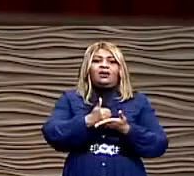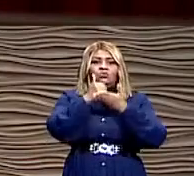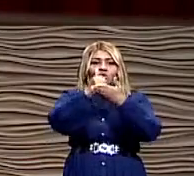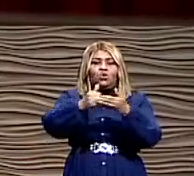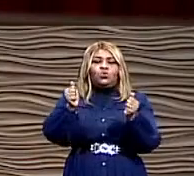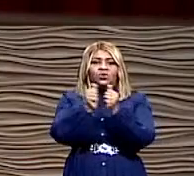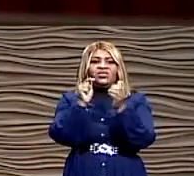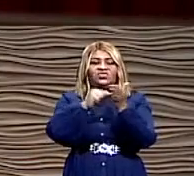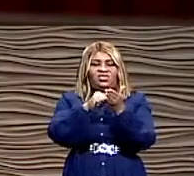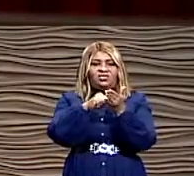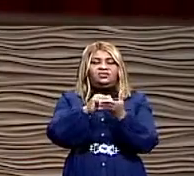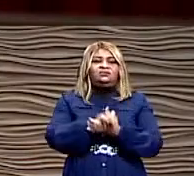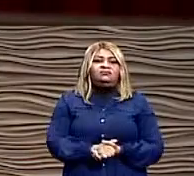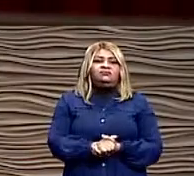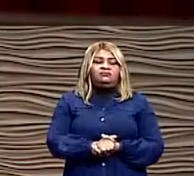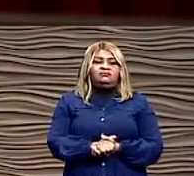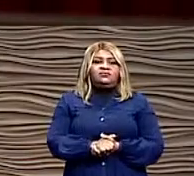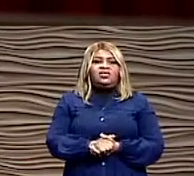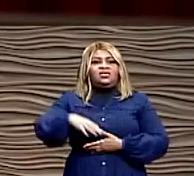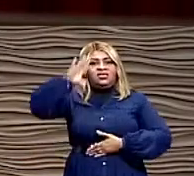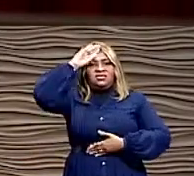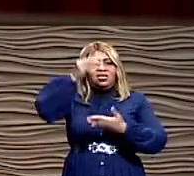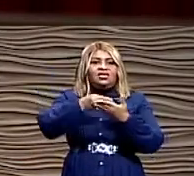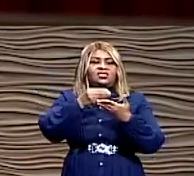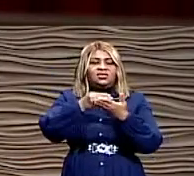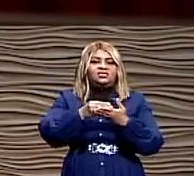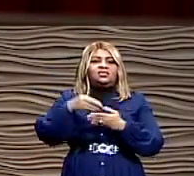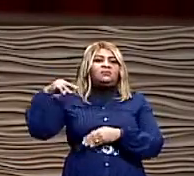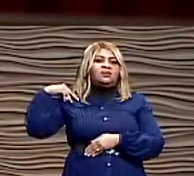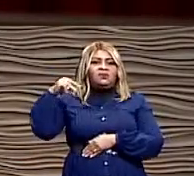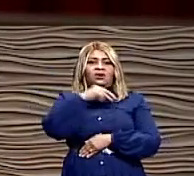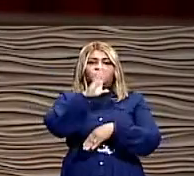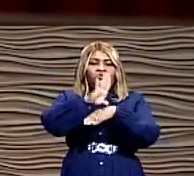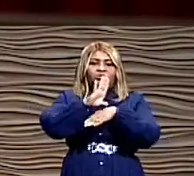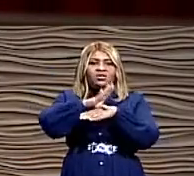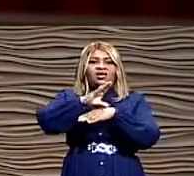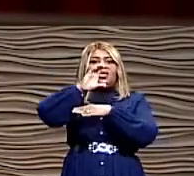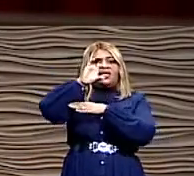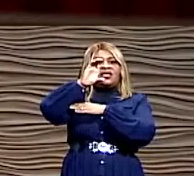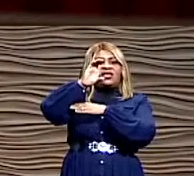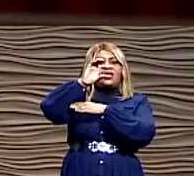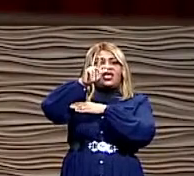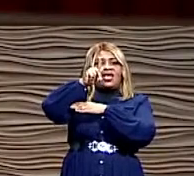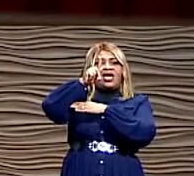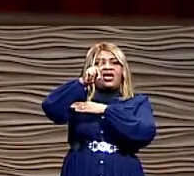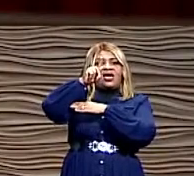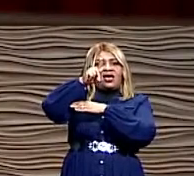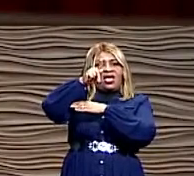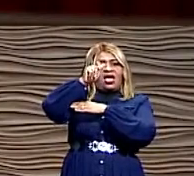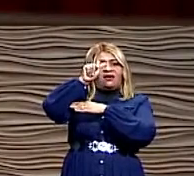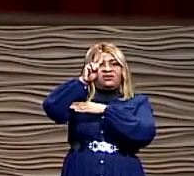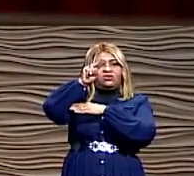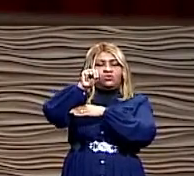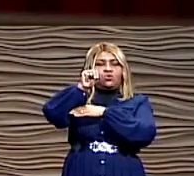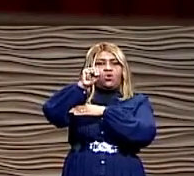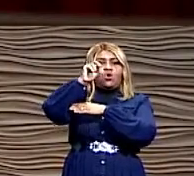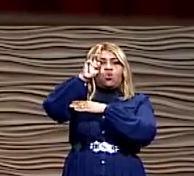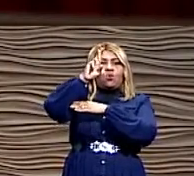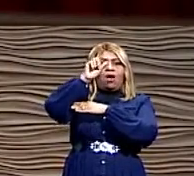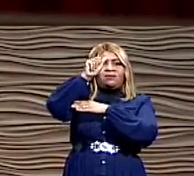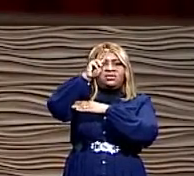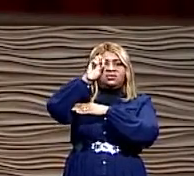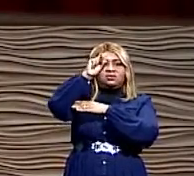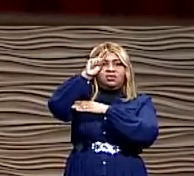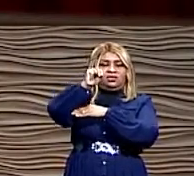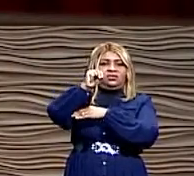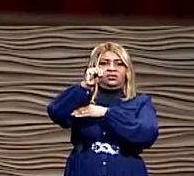Henderson. Listen, their son is a member of our church, Calvin Robertson, and they drove a U-Haul all the way from